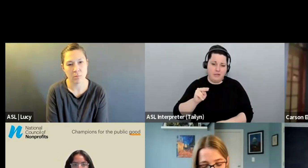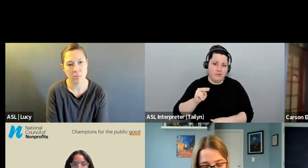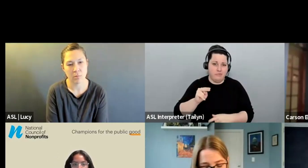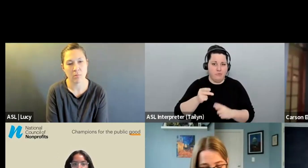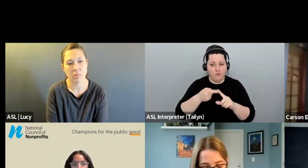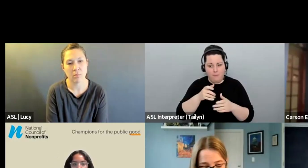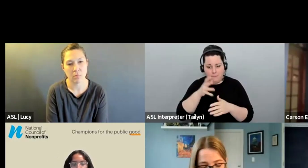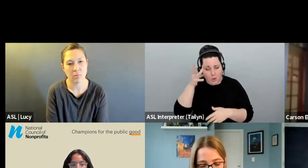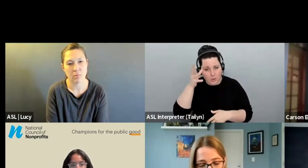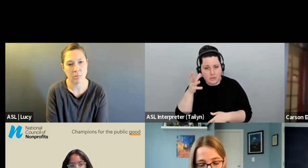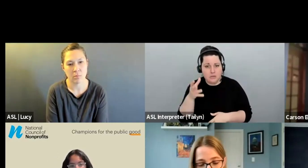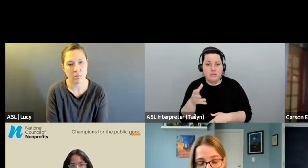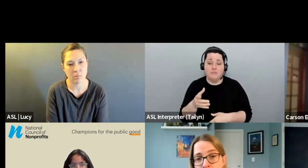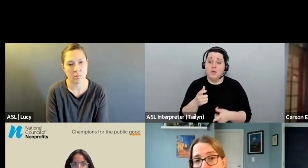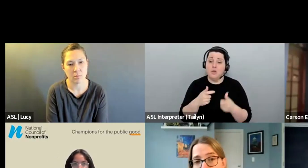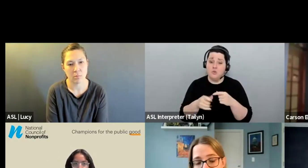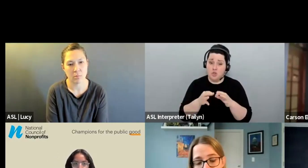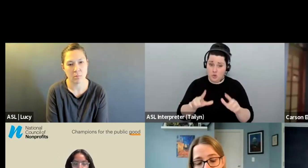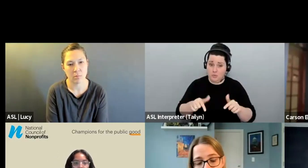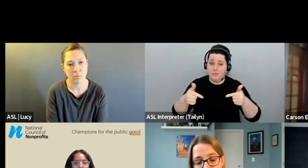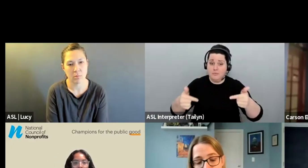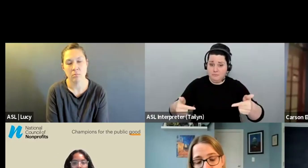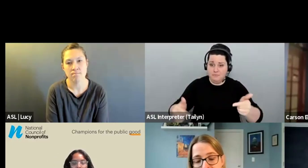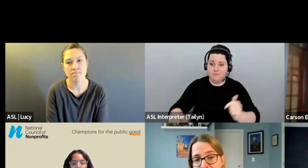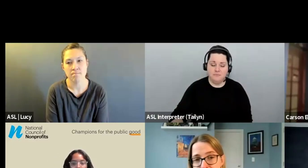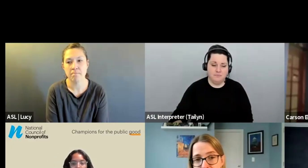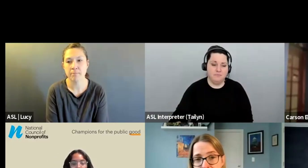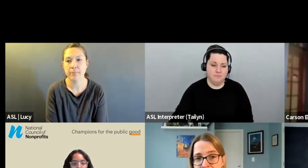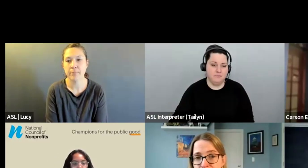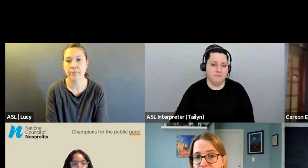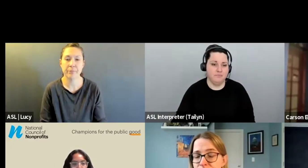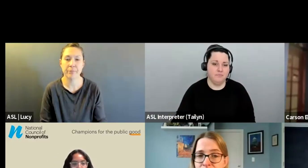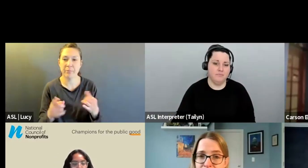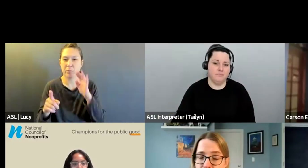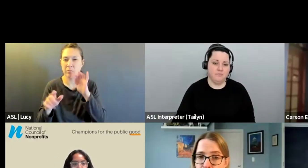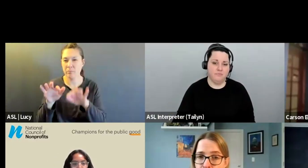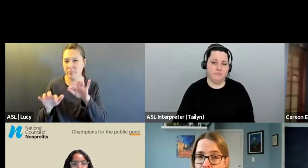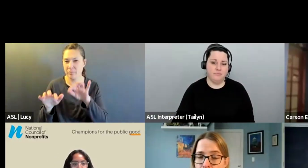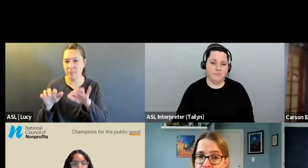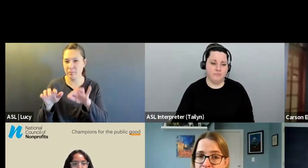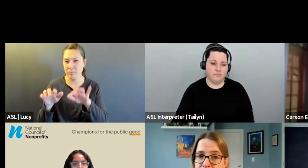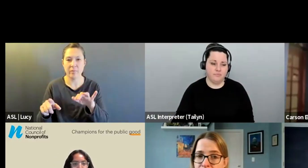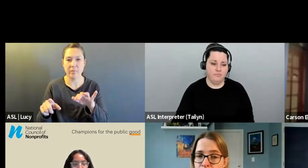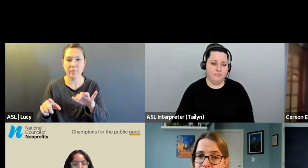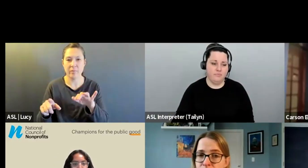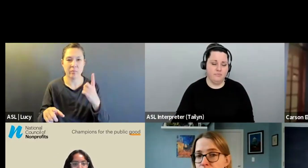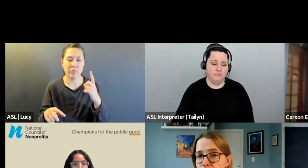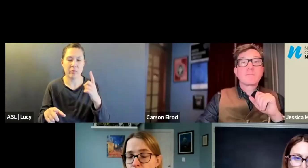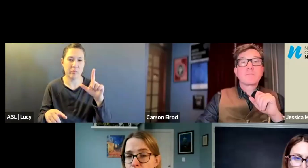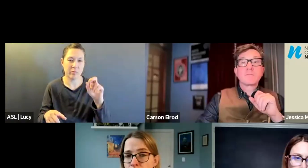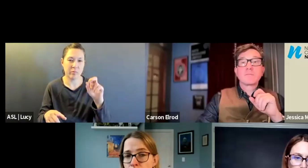from parents. I will put in the chat just a link to a blog post that